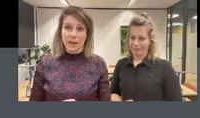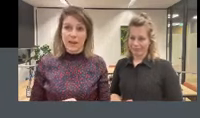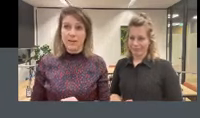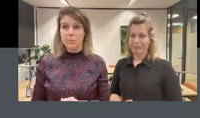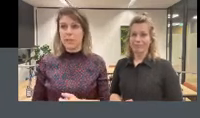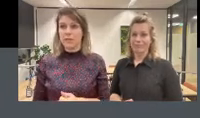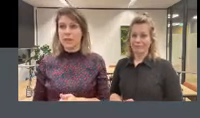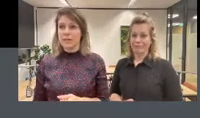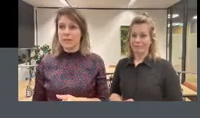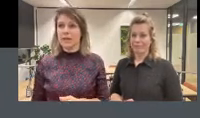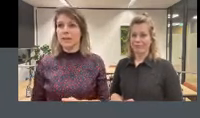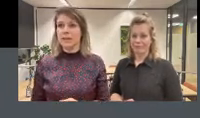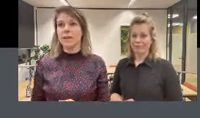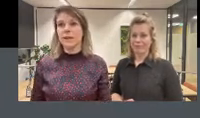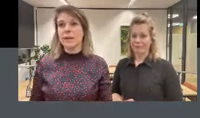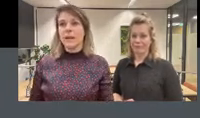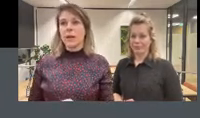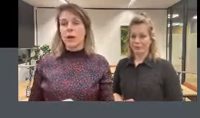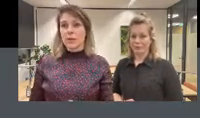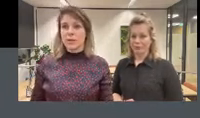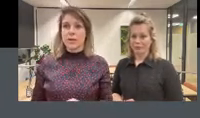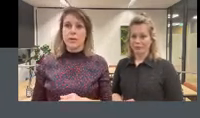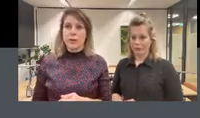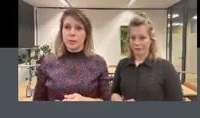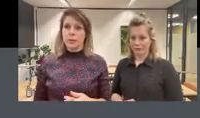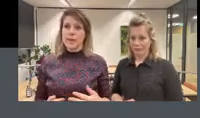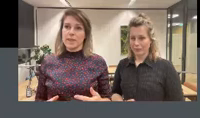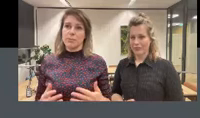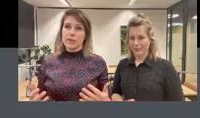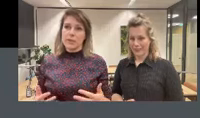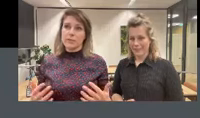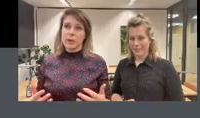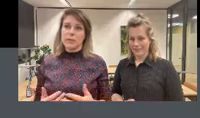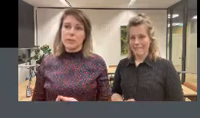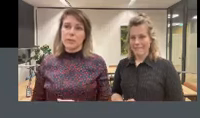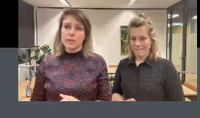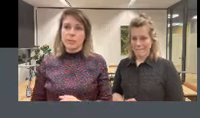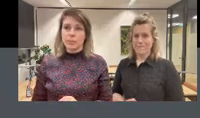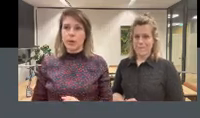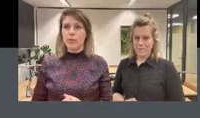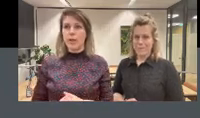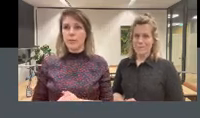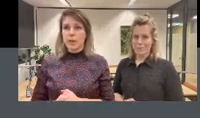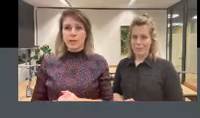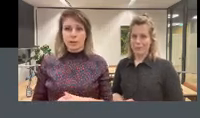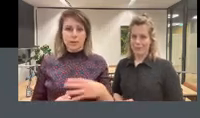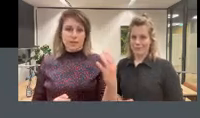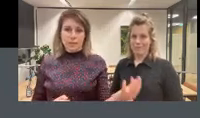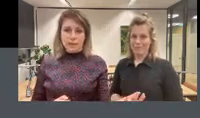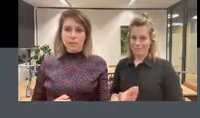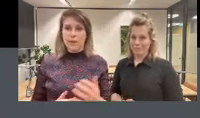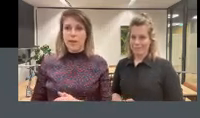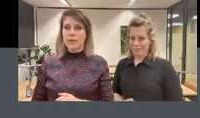by ACARE, mental health clinic, was to determine whether this brief trauma-focused treatment program that